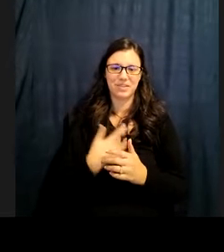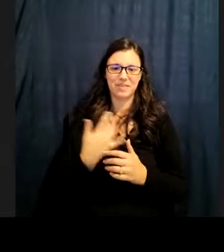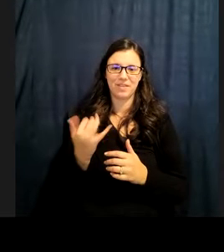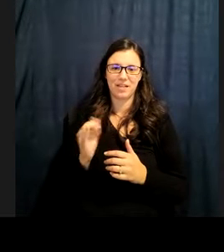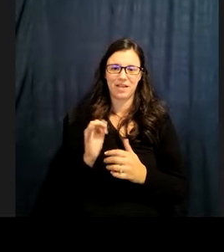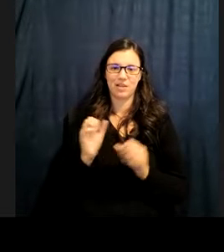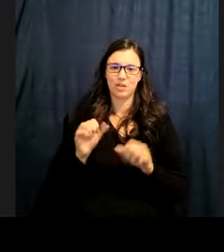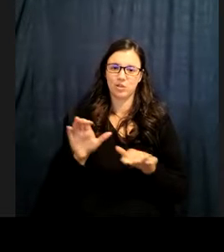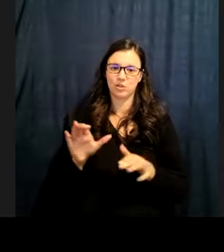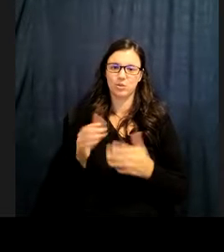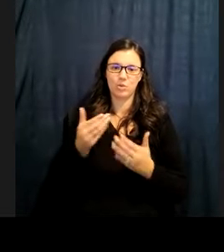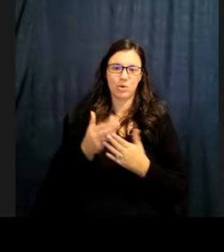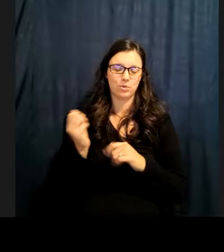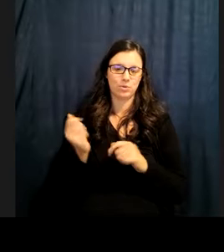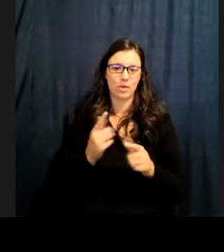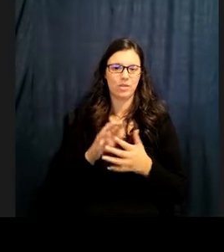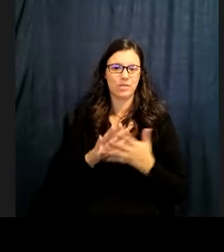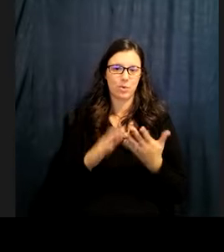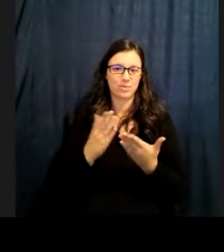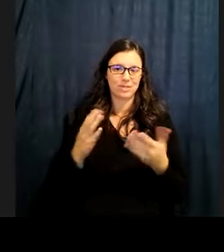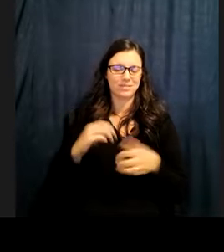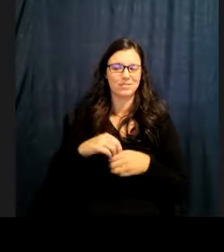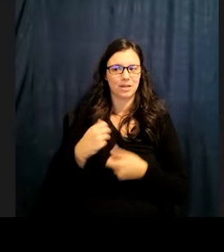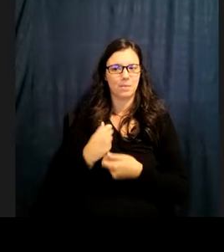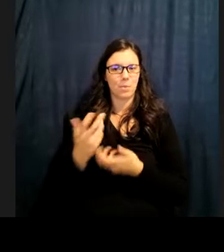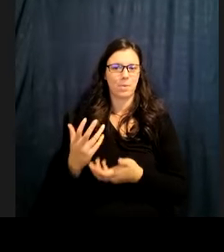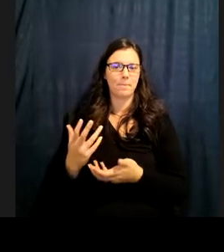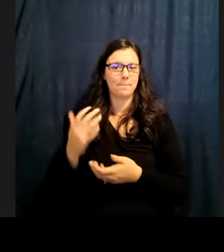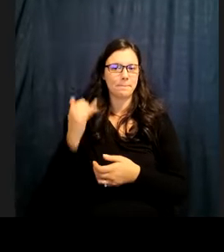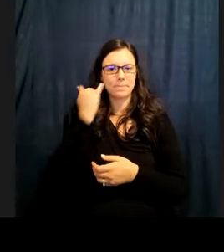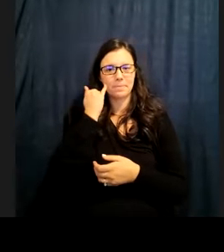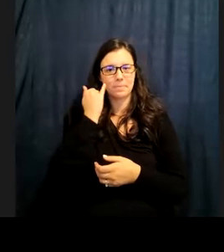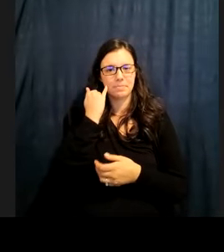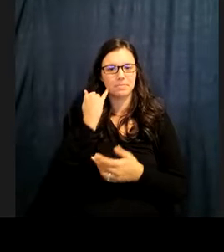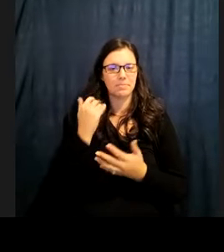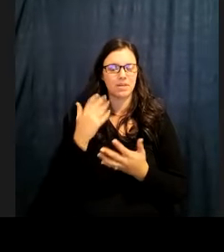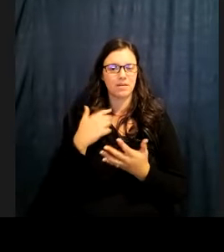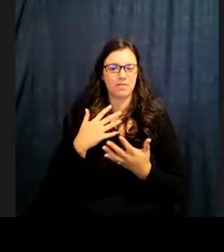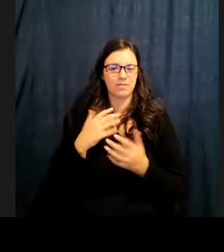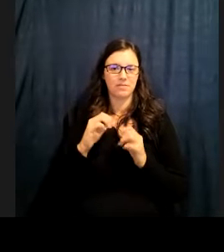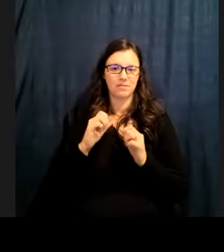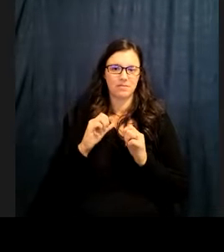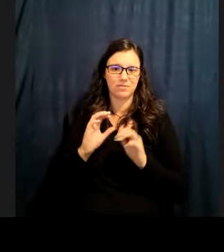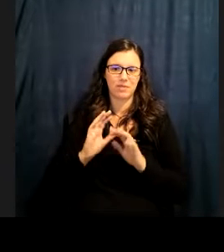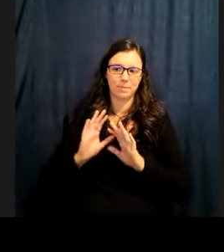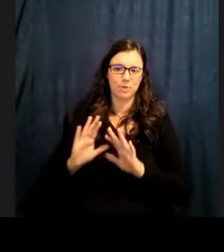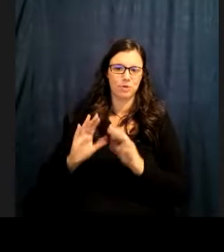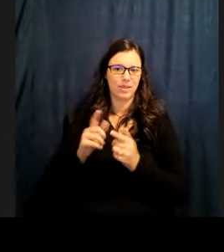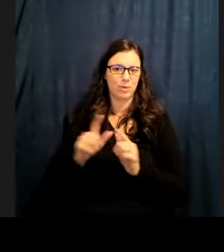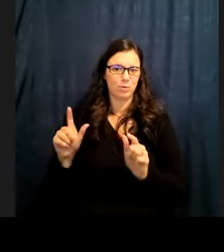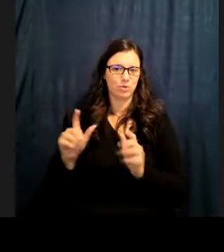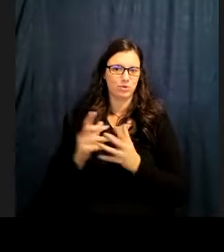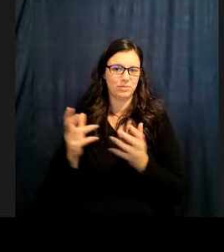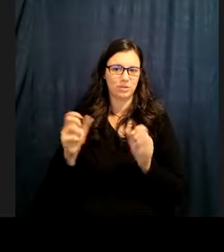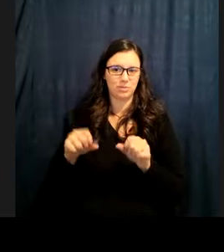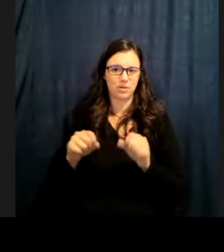could do almost all of those things in a poem if I pushed language as far as I could get